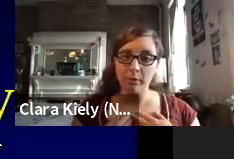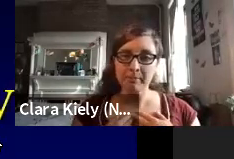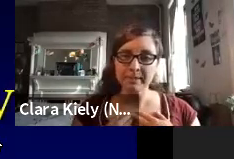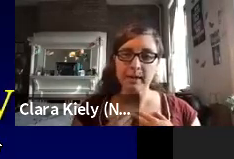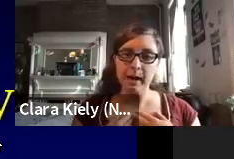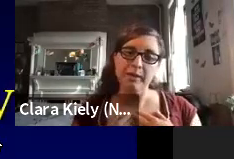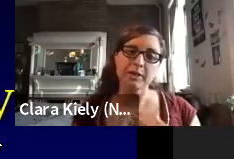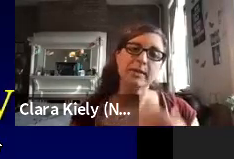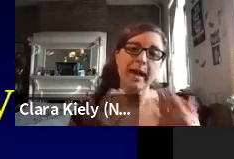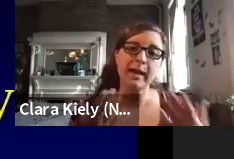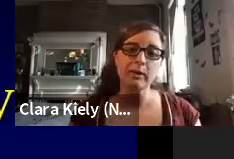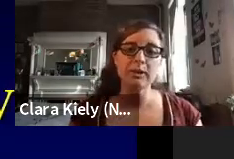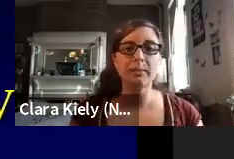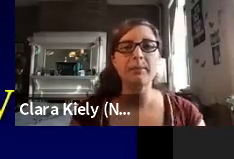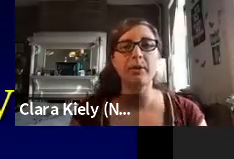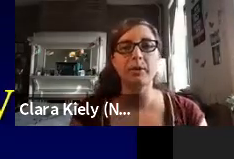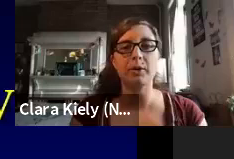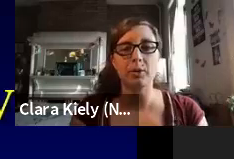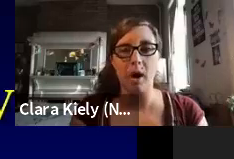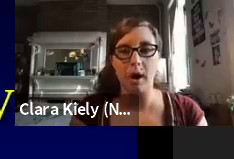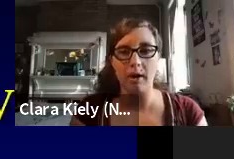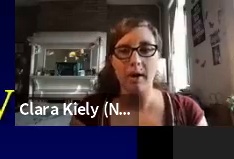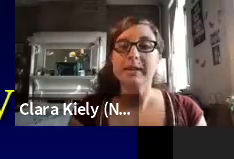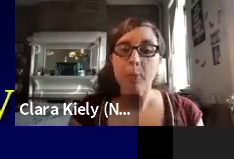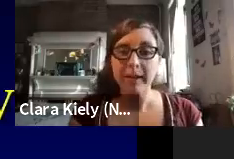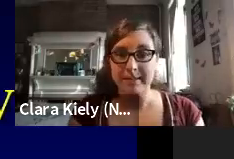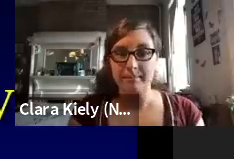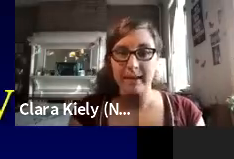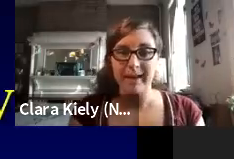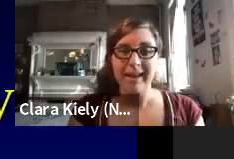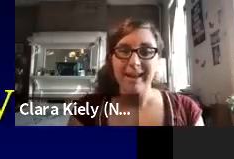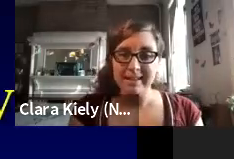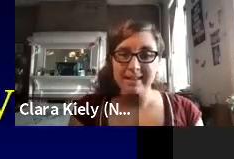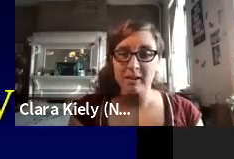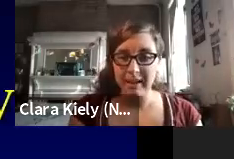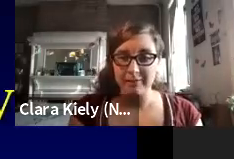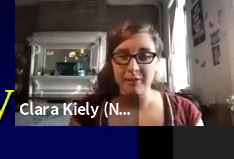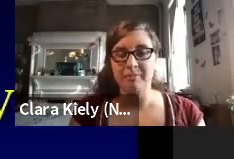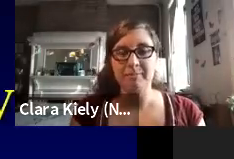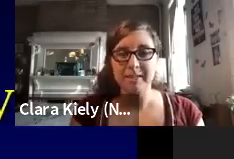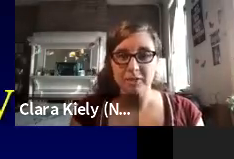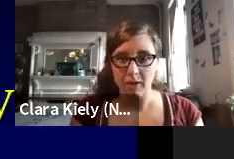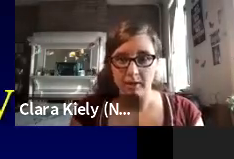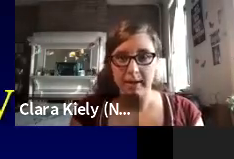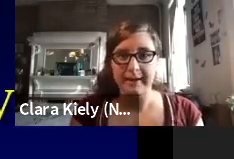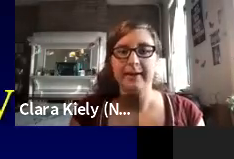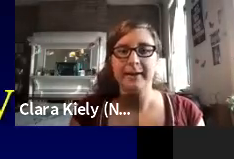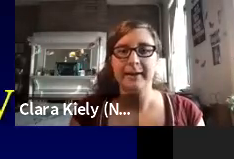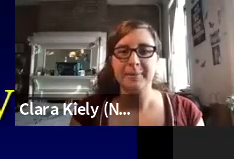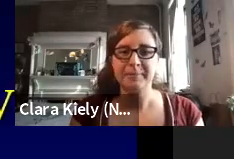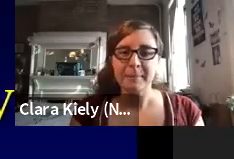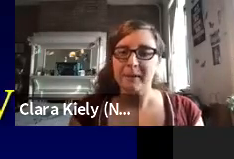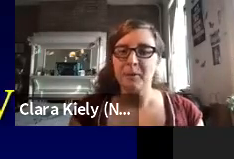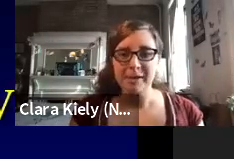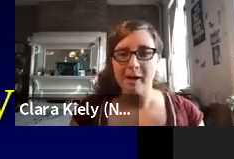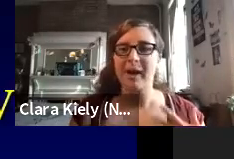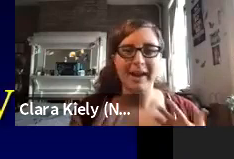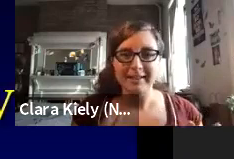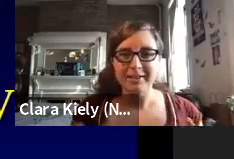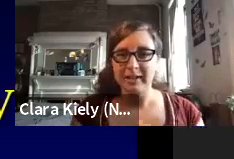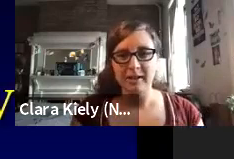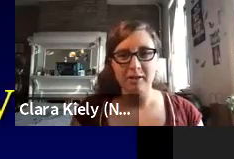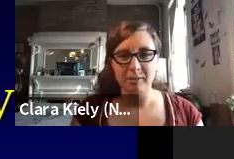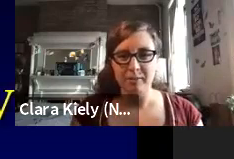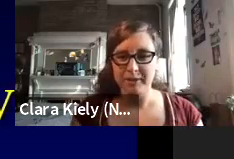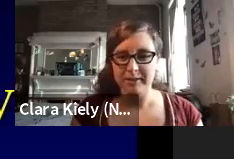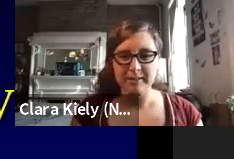their own mental health issues, and also people who are supporting somebody in their life who may be struggling. We know, and